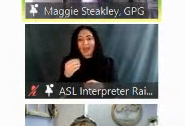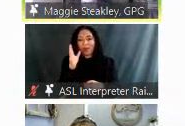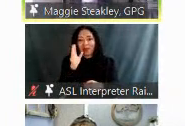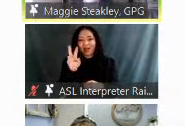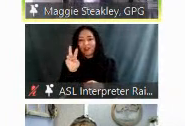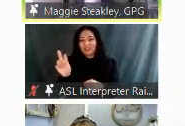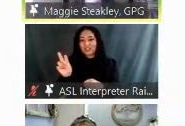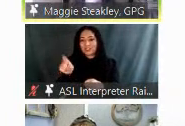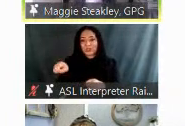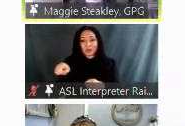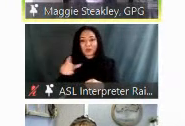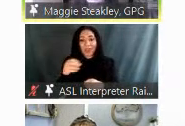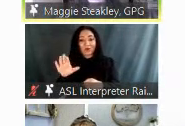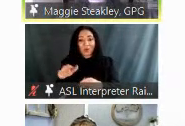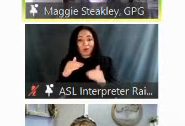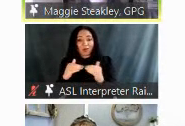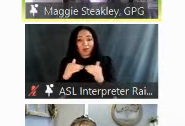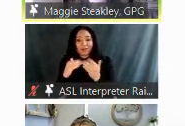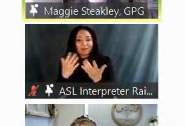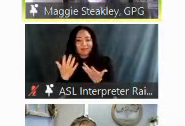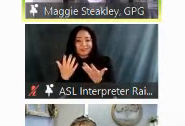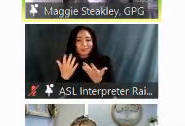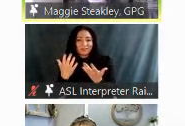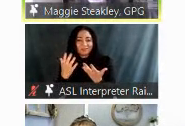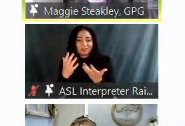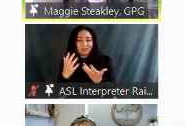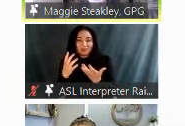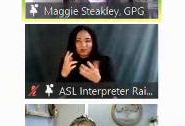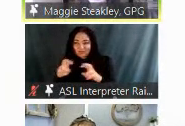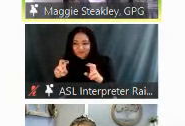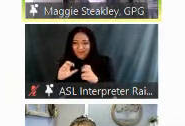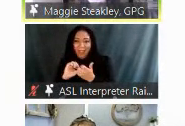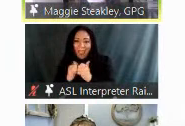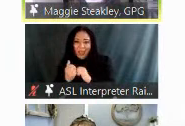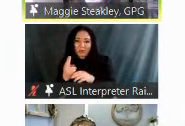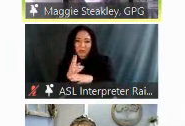to your colleagues on the work group to tell us how we can use it to inform our recommendations.